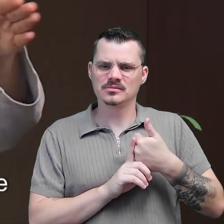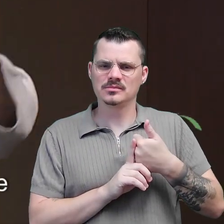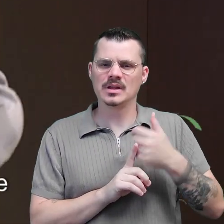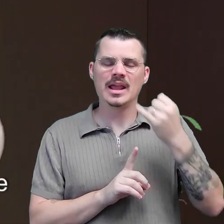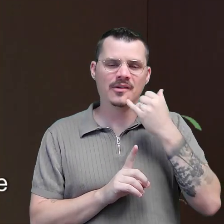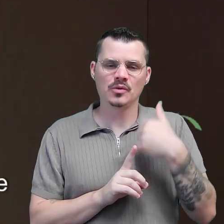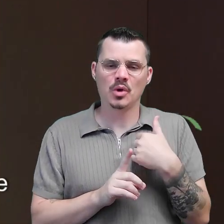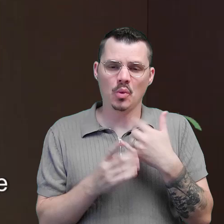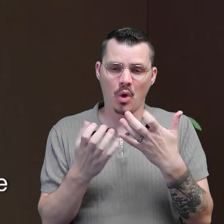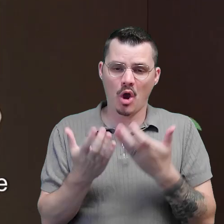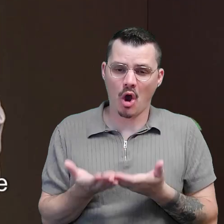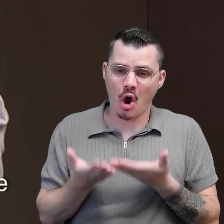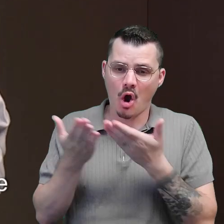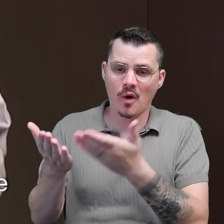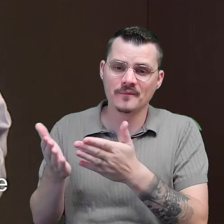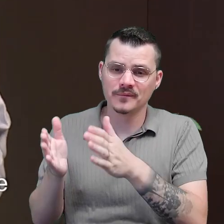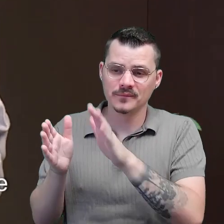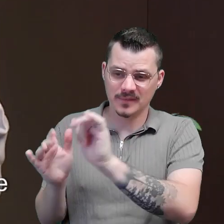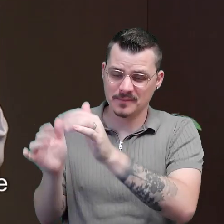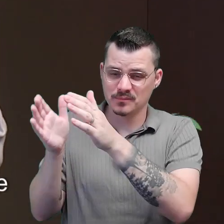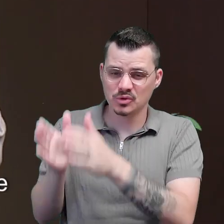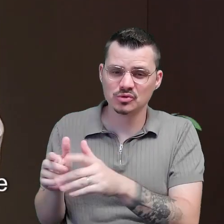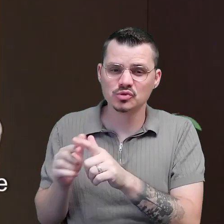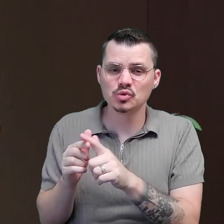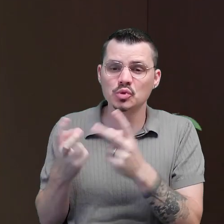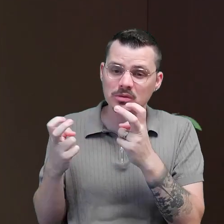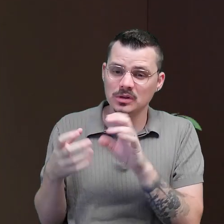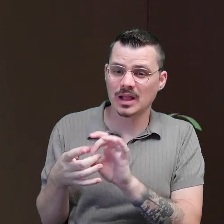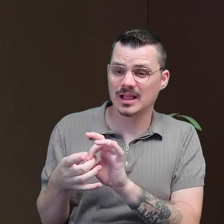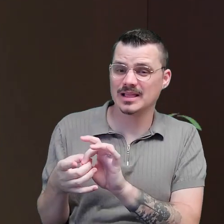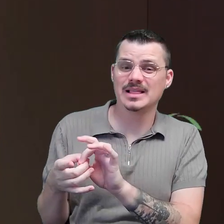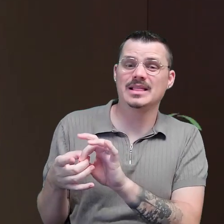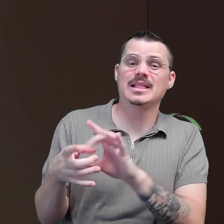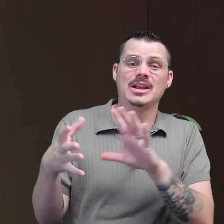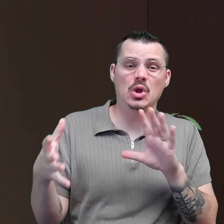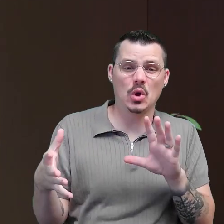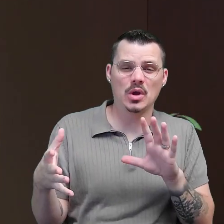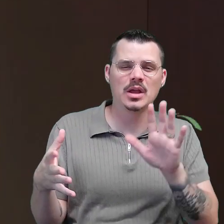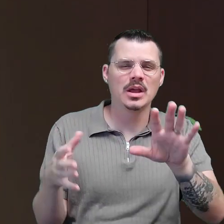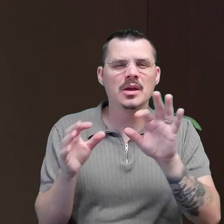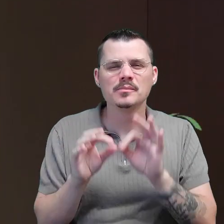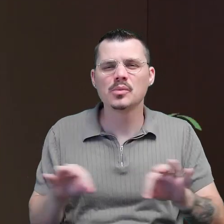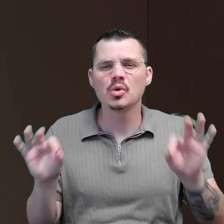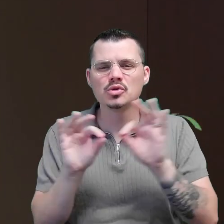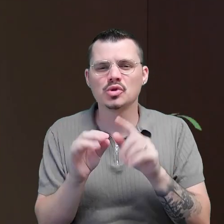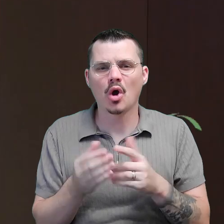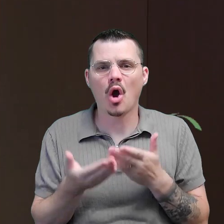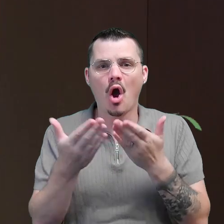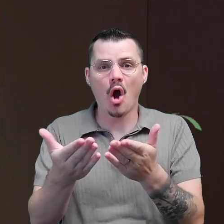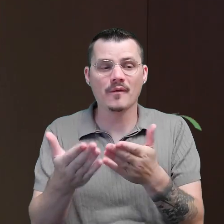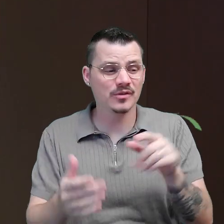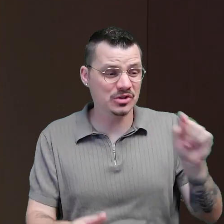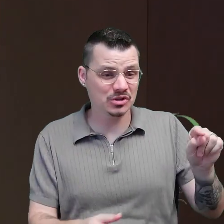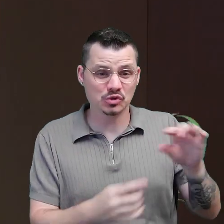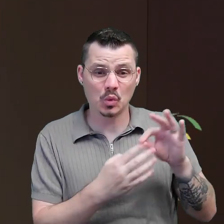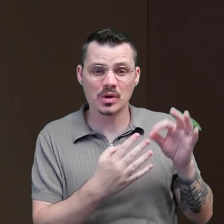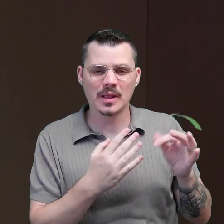If we are to be offering a person incentive to let that go, it's really important to offer something